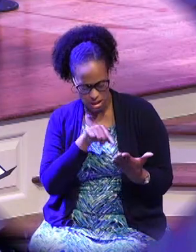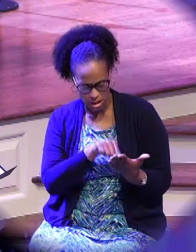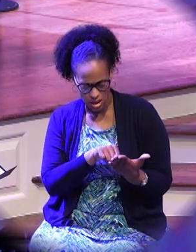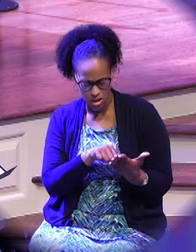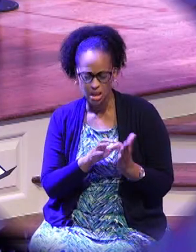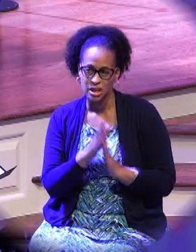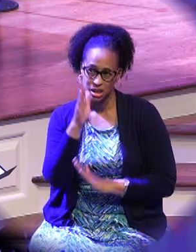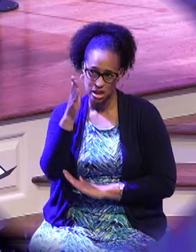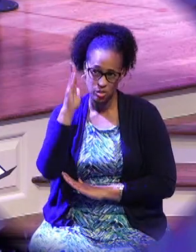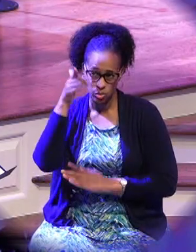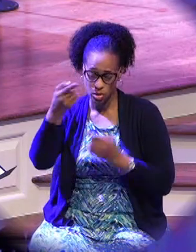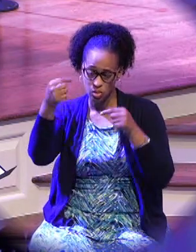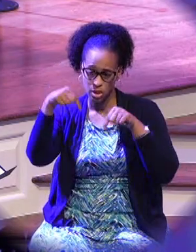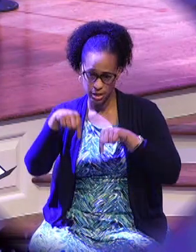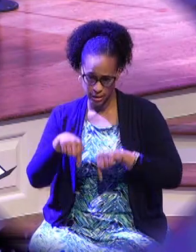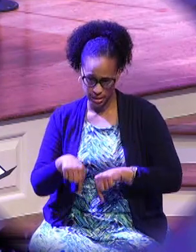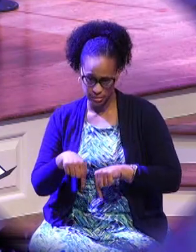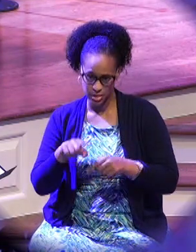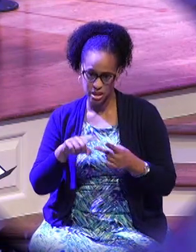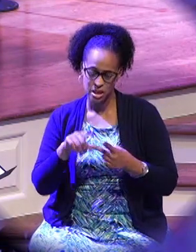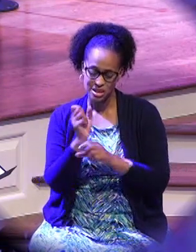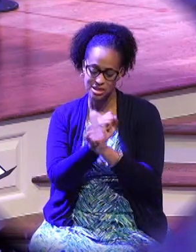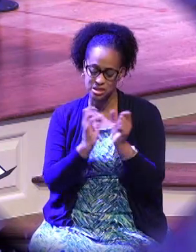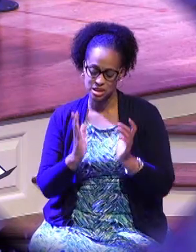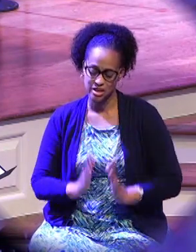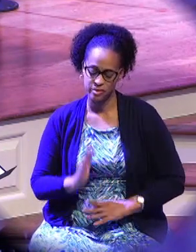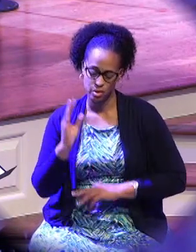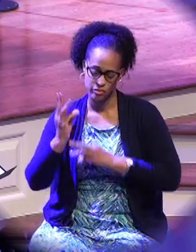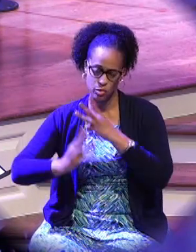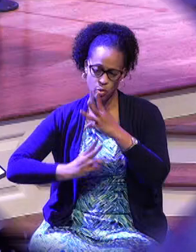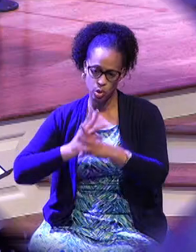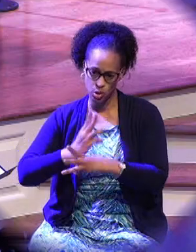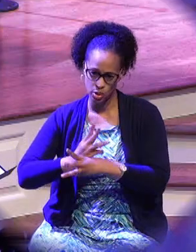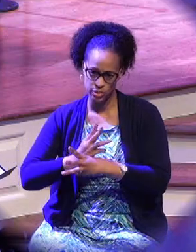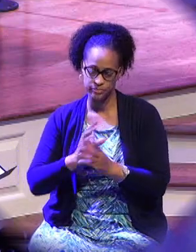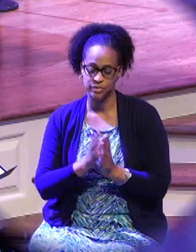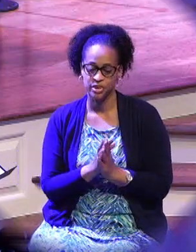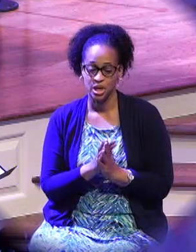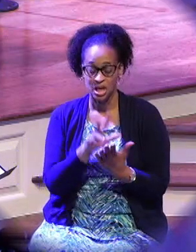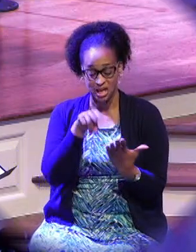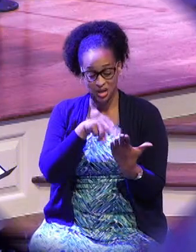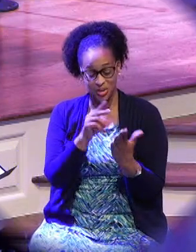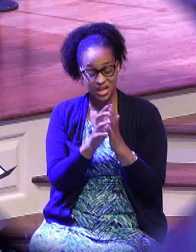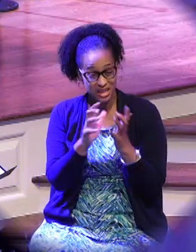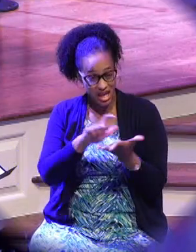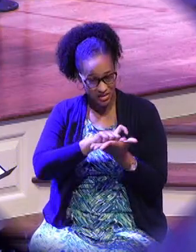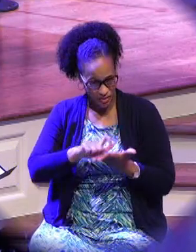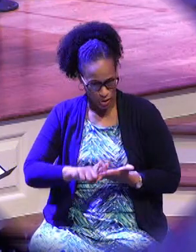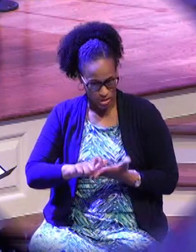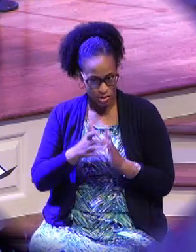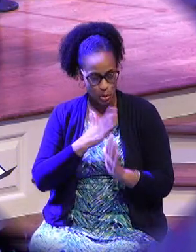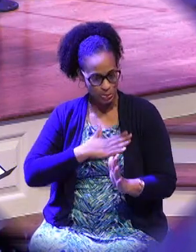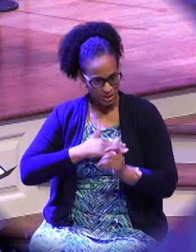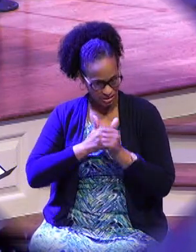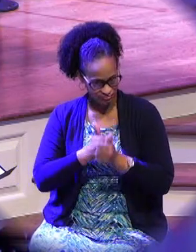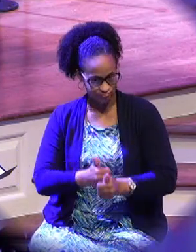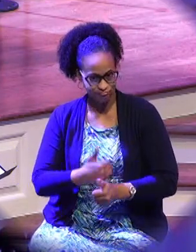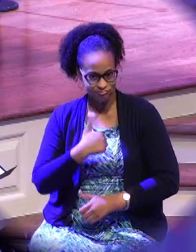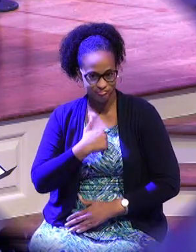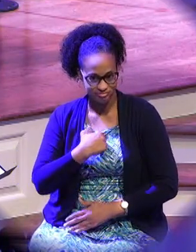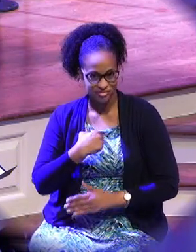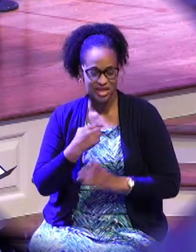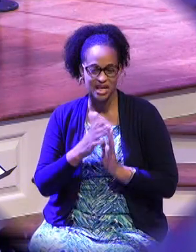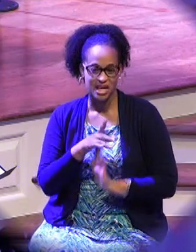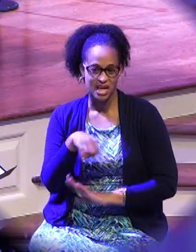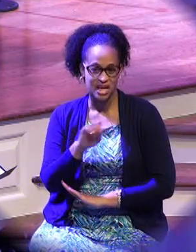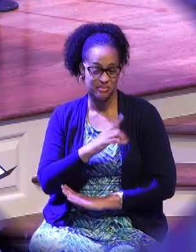is to come, the Savior of the world. We're going to read a lot of verses today, so stick with me. If anything, if my